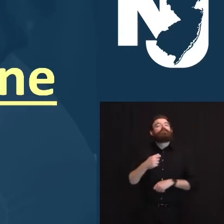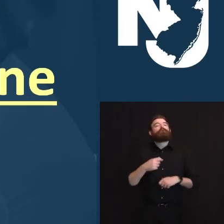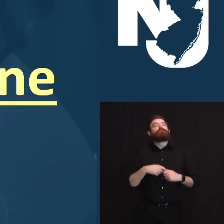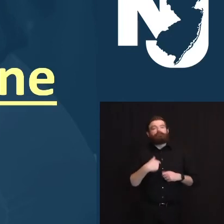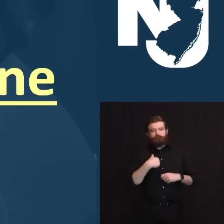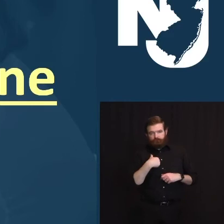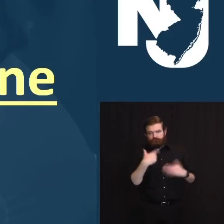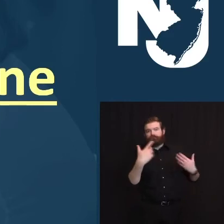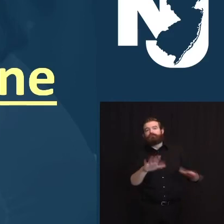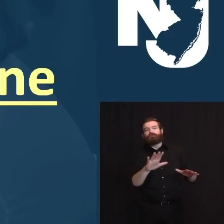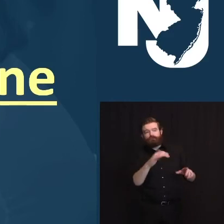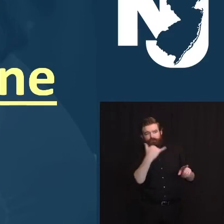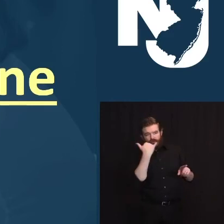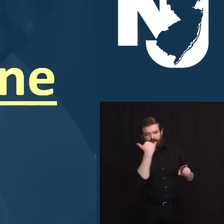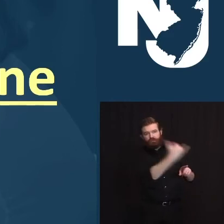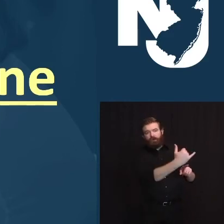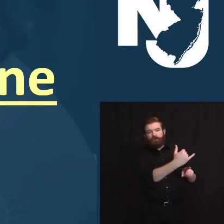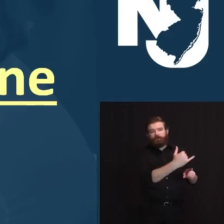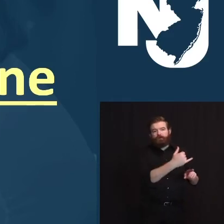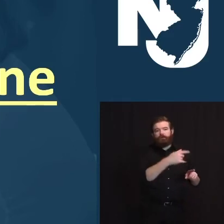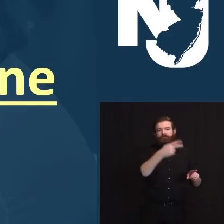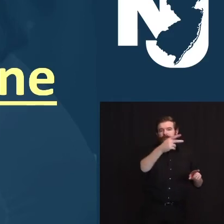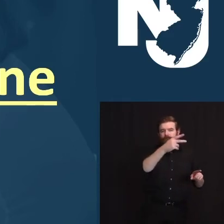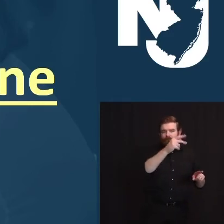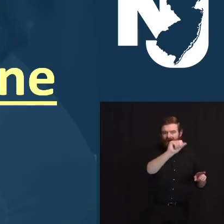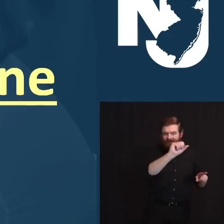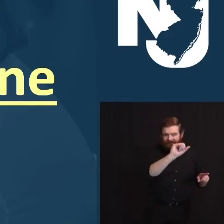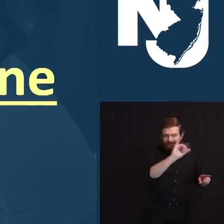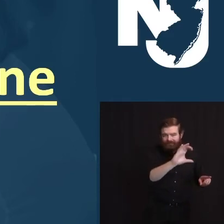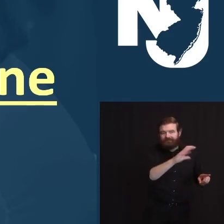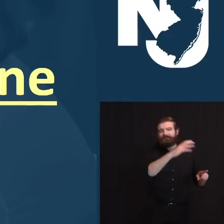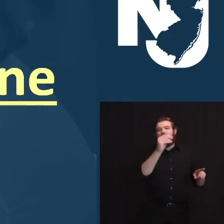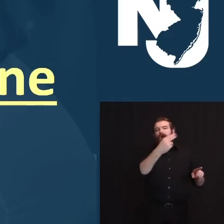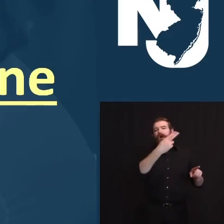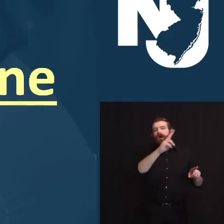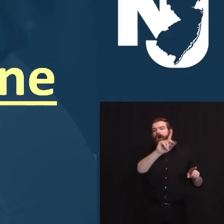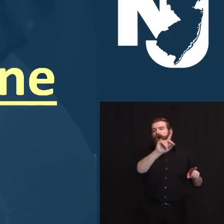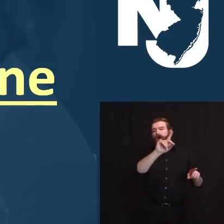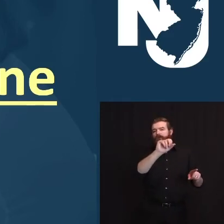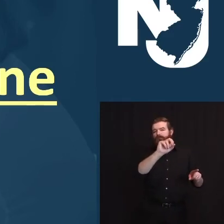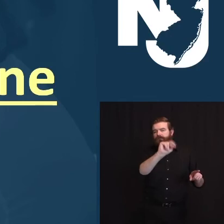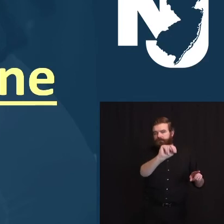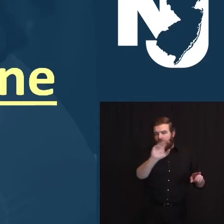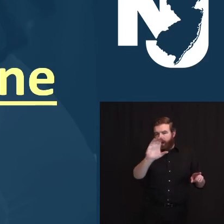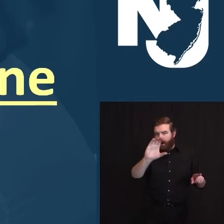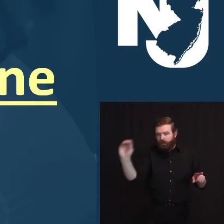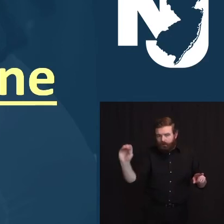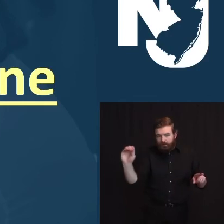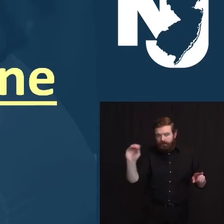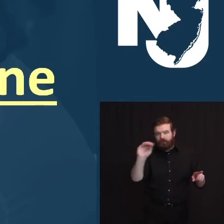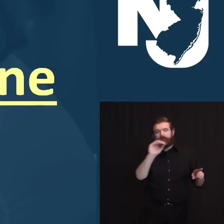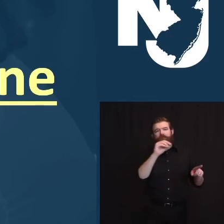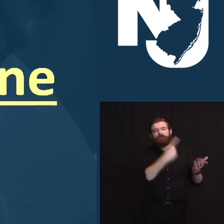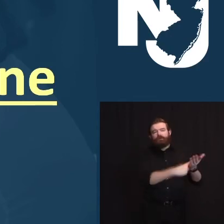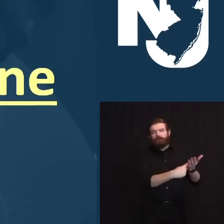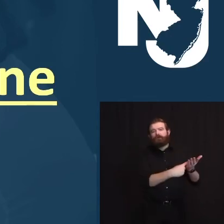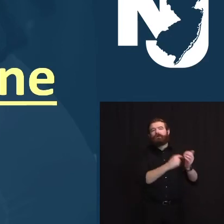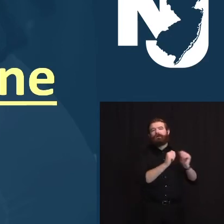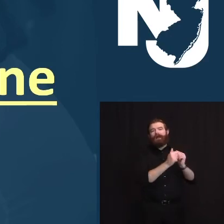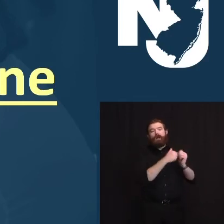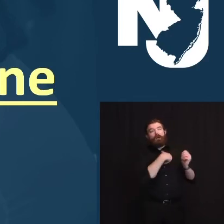get more of the limited supply and get these into the arms of folks. We are working every day to ensure effective